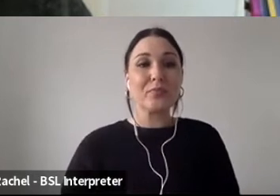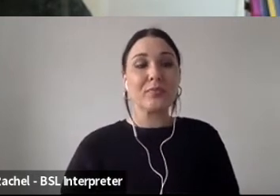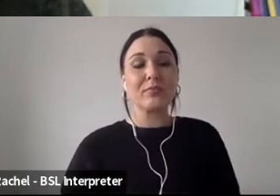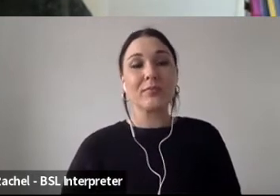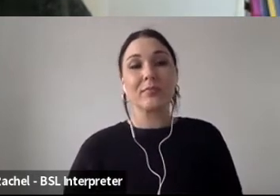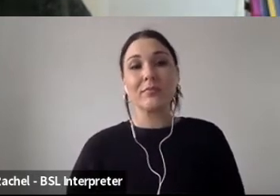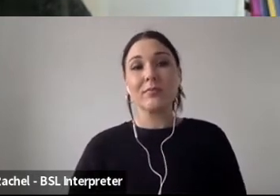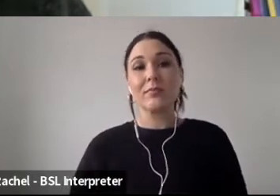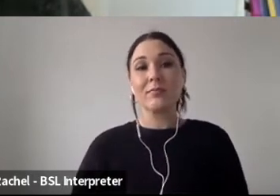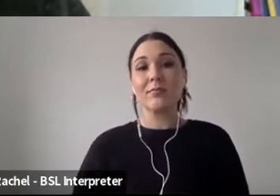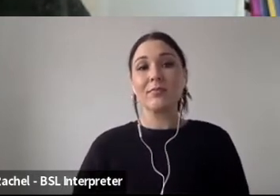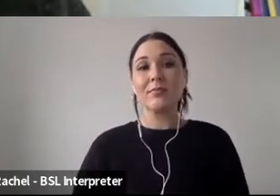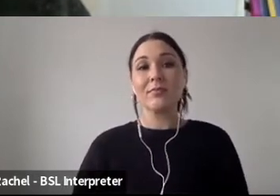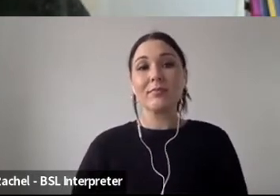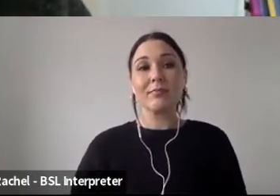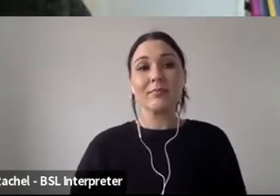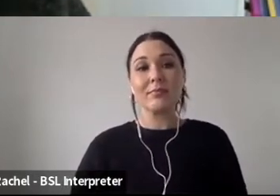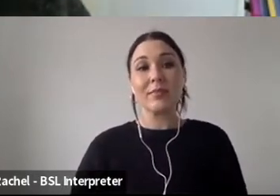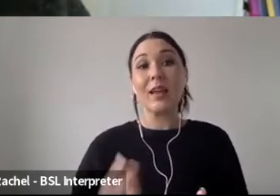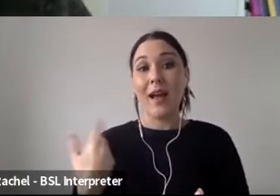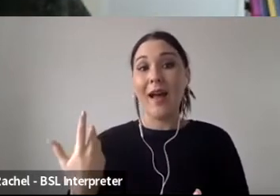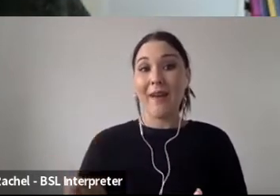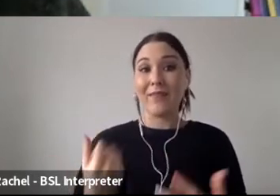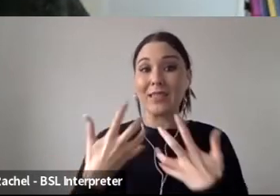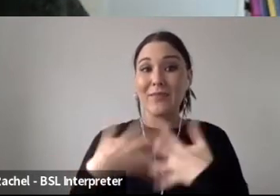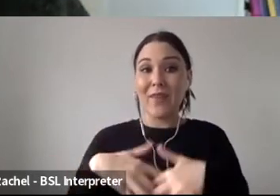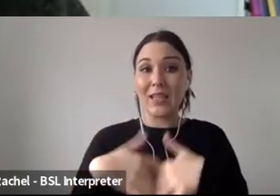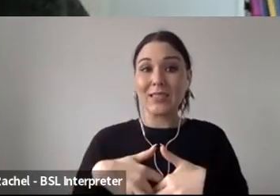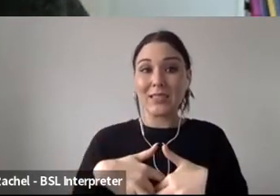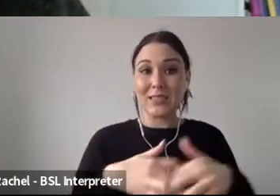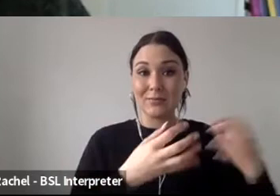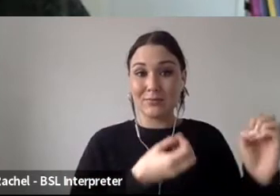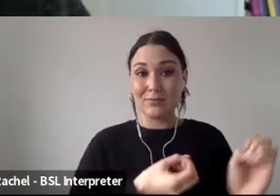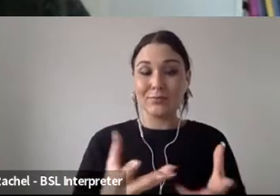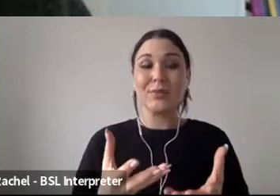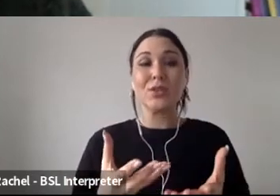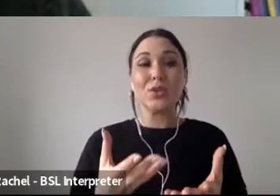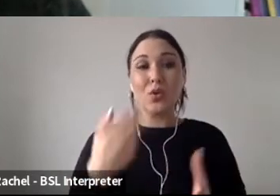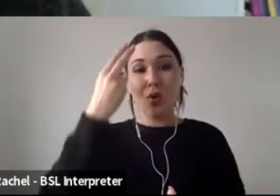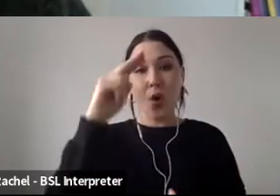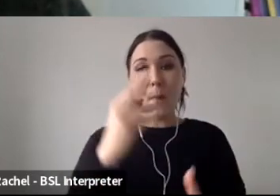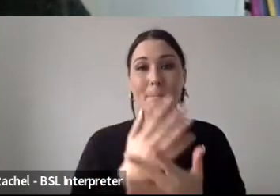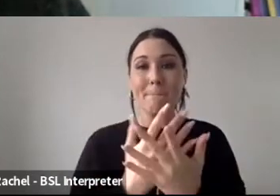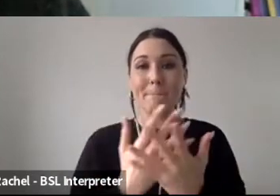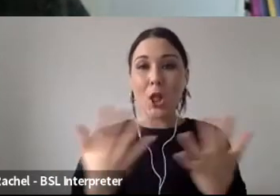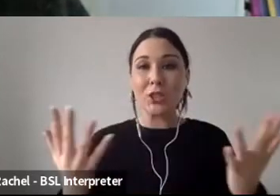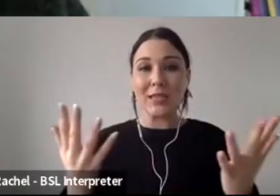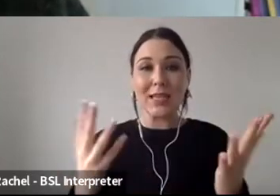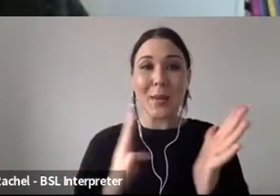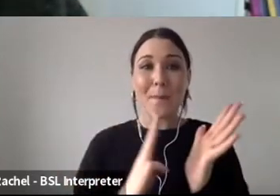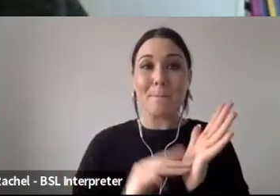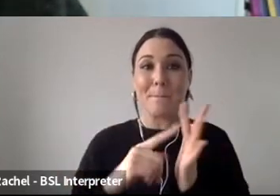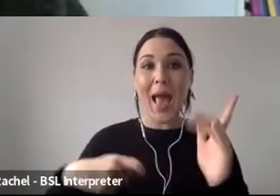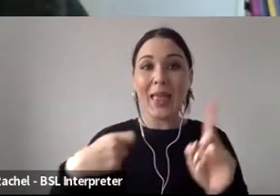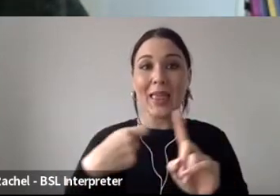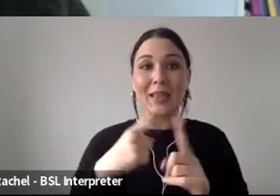The other thing, I got a device that came with this particular brand of hearing aids called a multi-mic, which streams directly to the